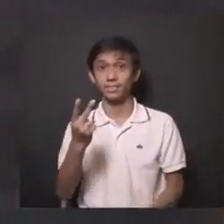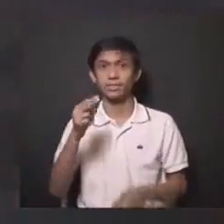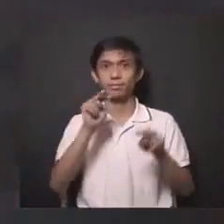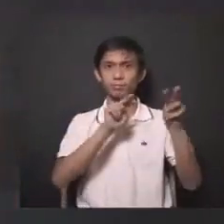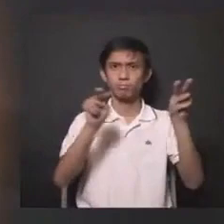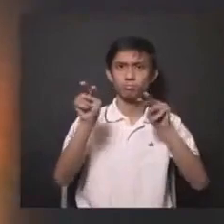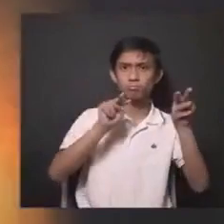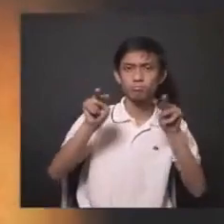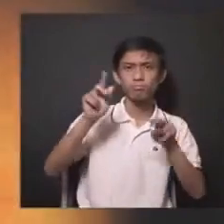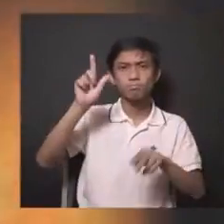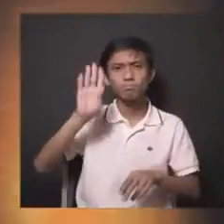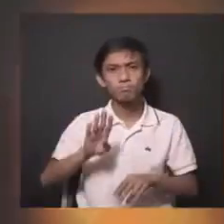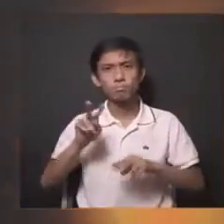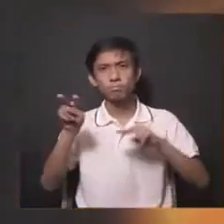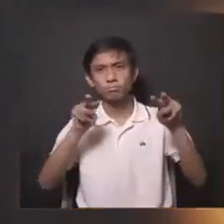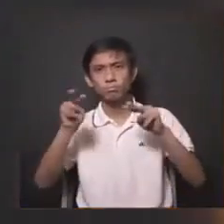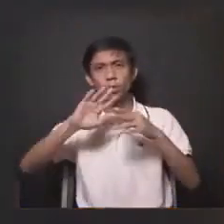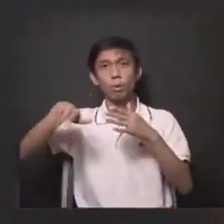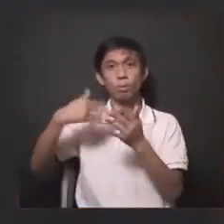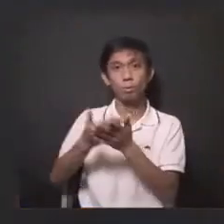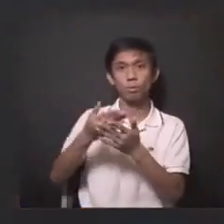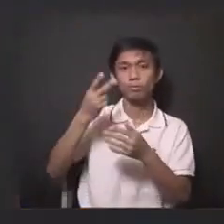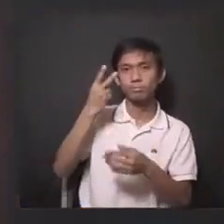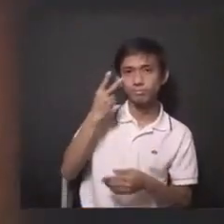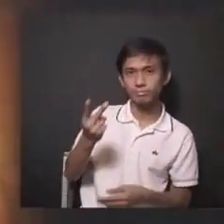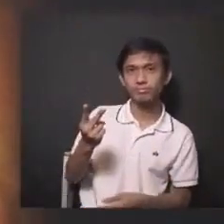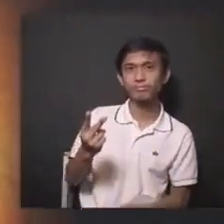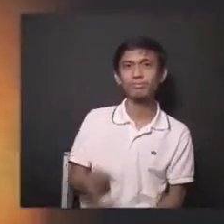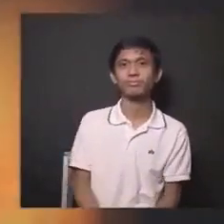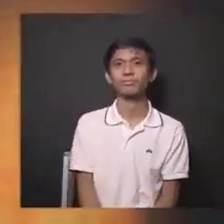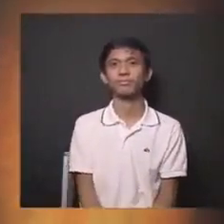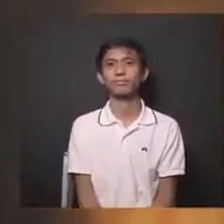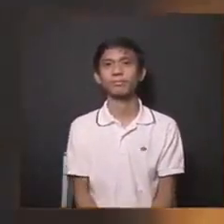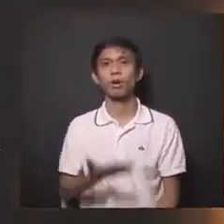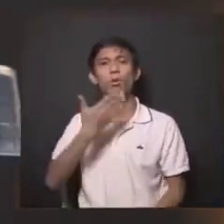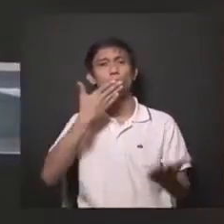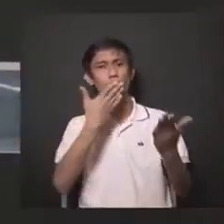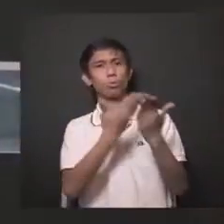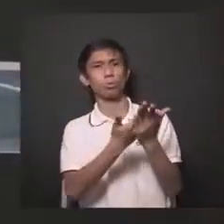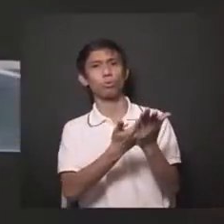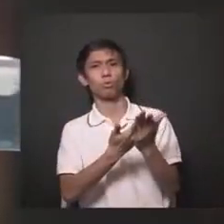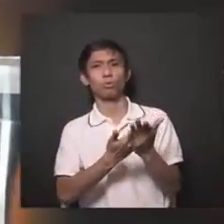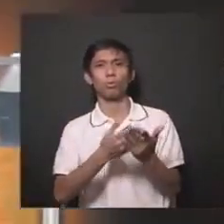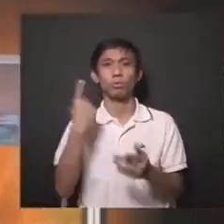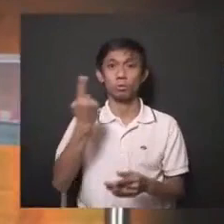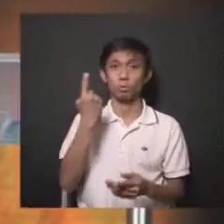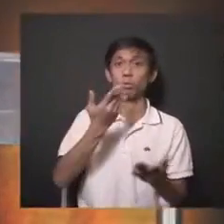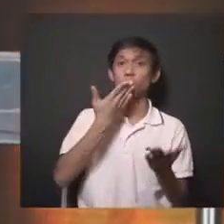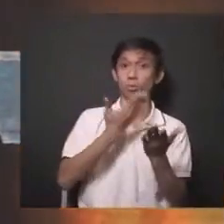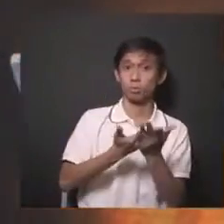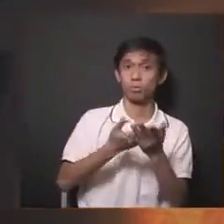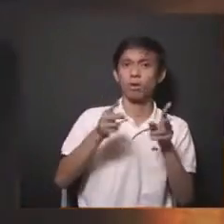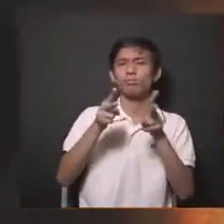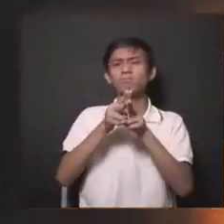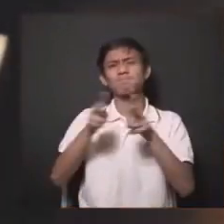saw that it was good. Not just good. He said it was very